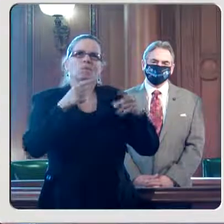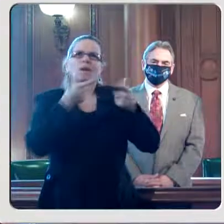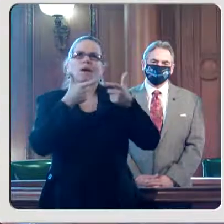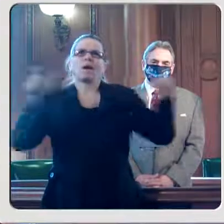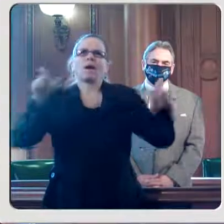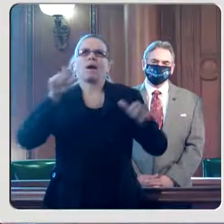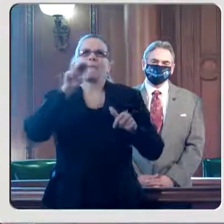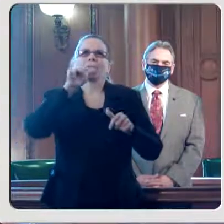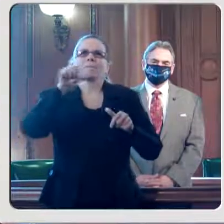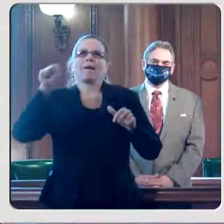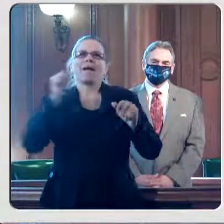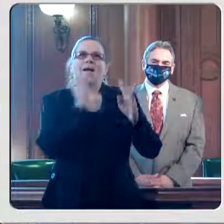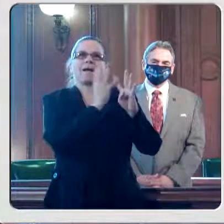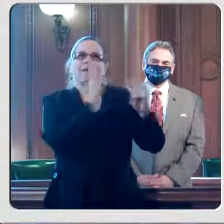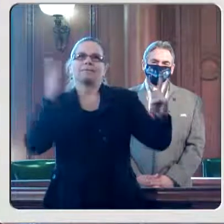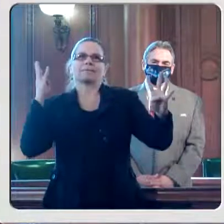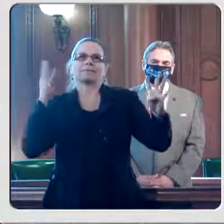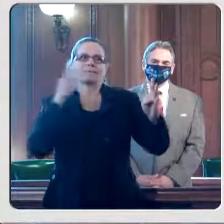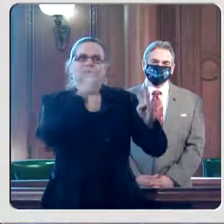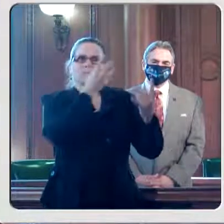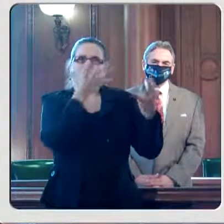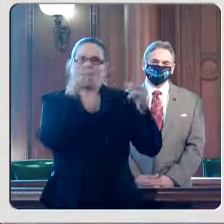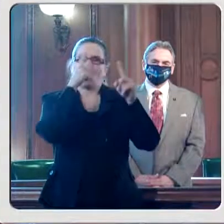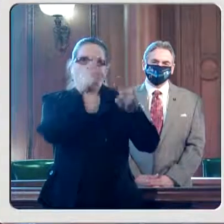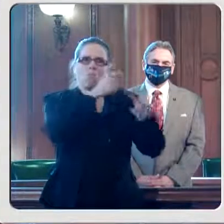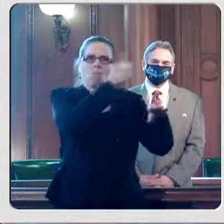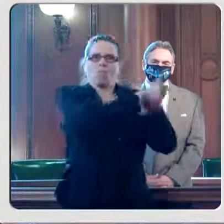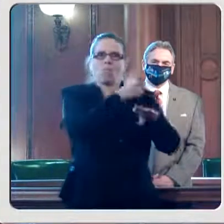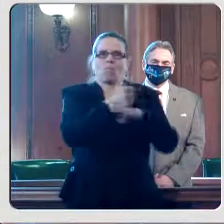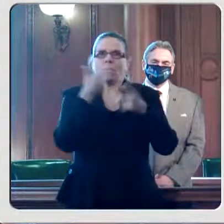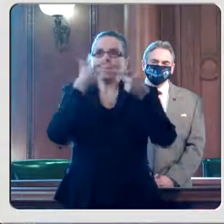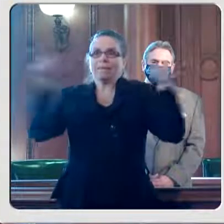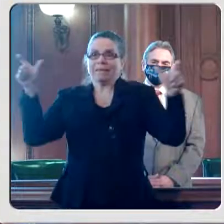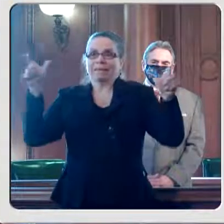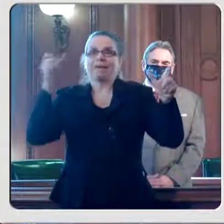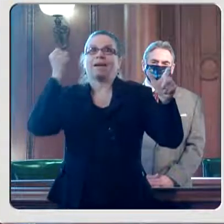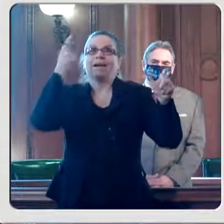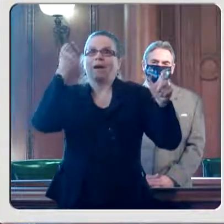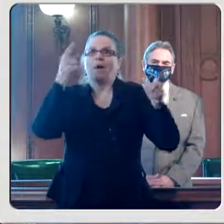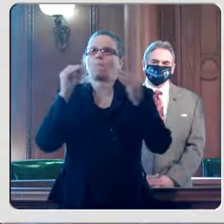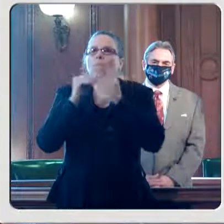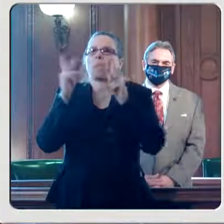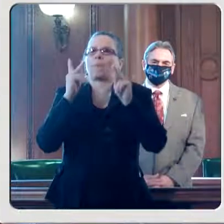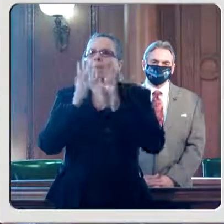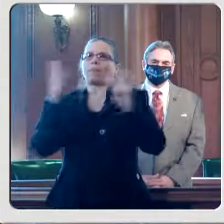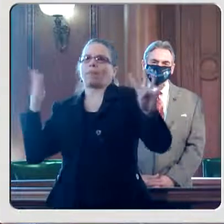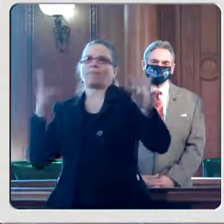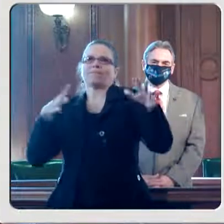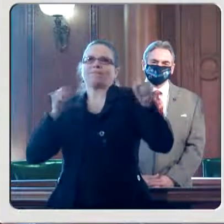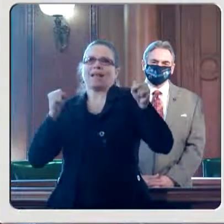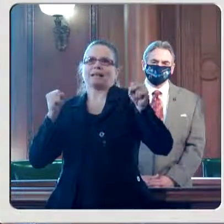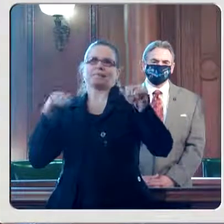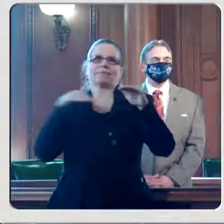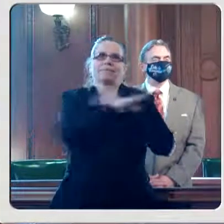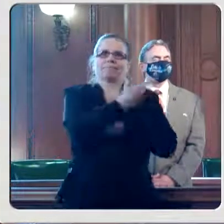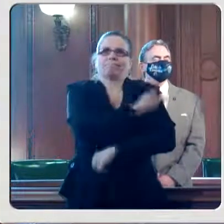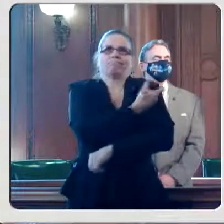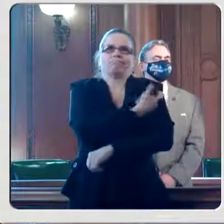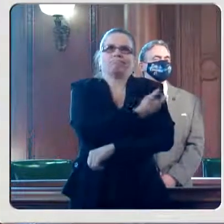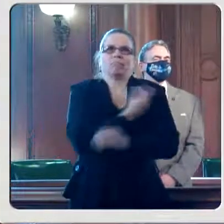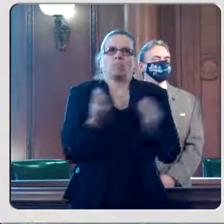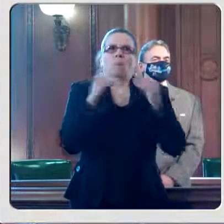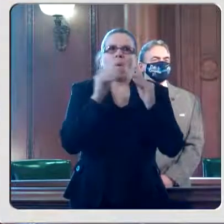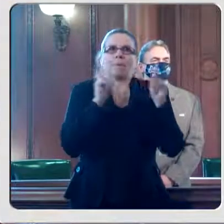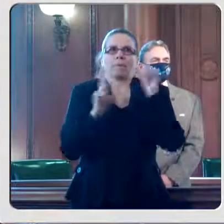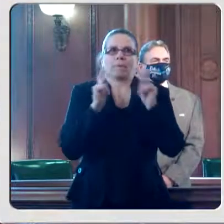and they see the mass vaccination sites as that venue. You heard Dr. Kerouac talk about